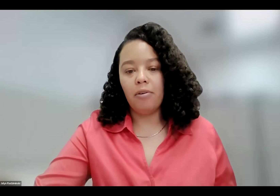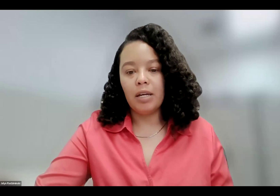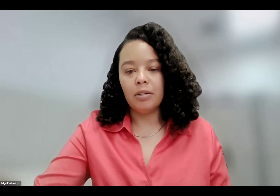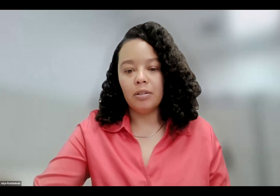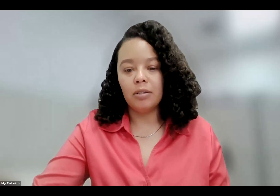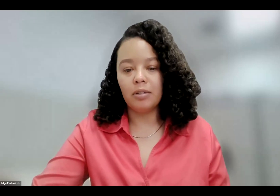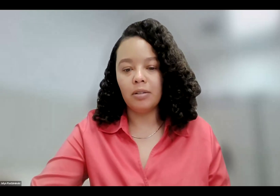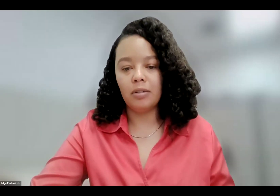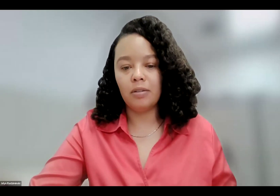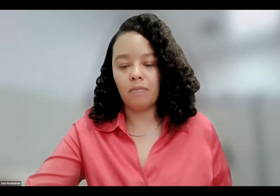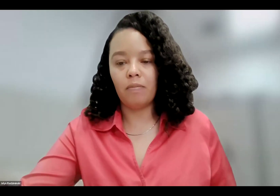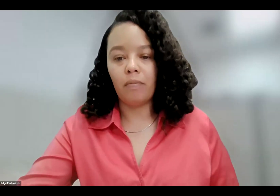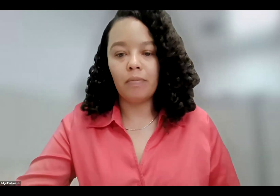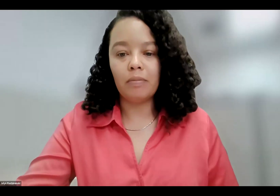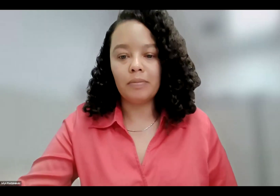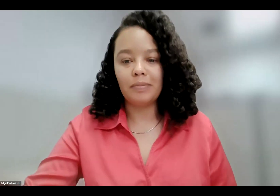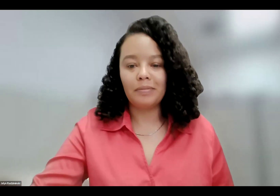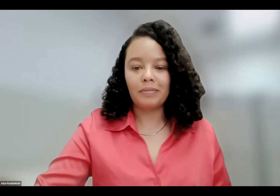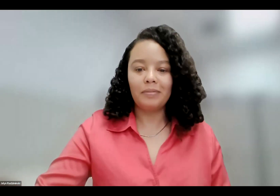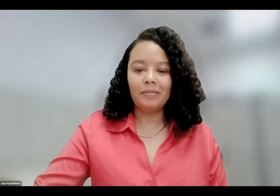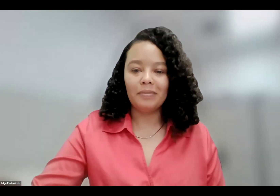to Ariel.